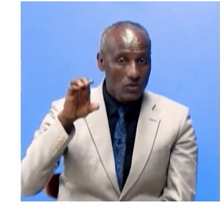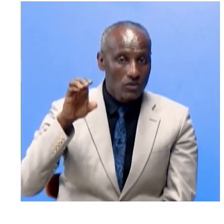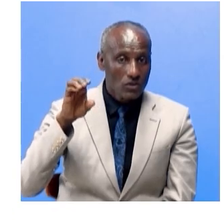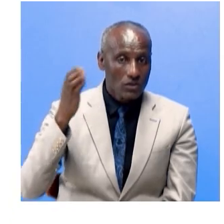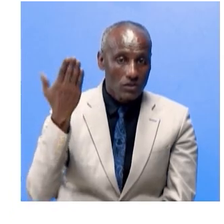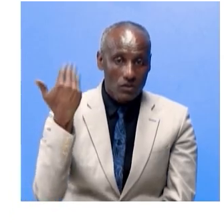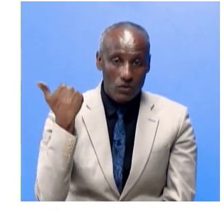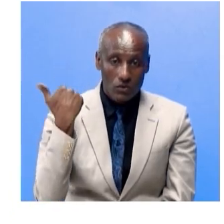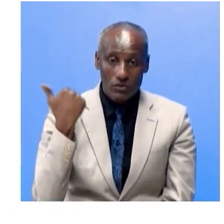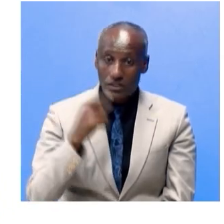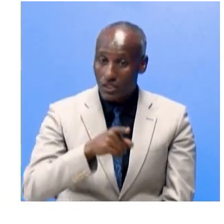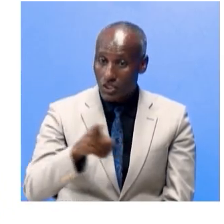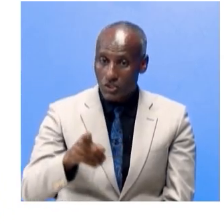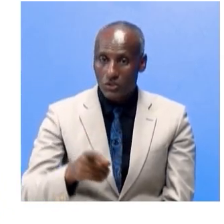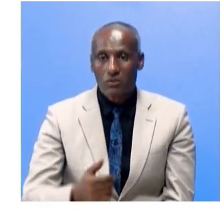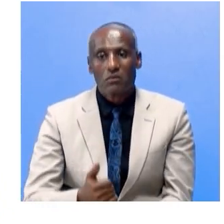could you help me?